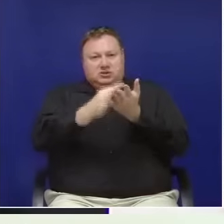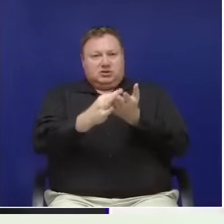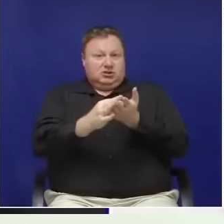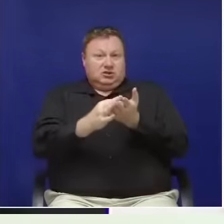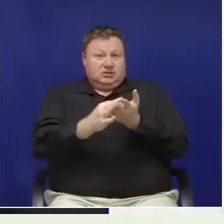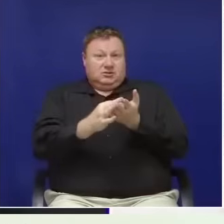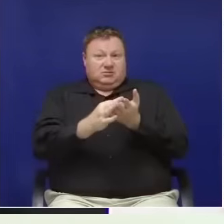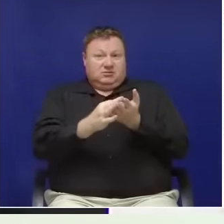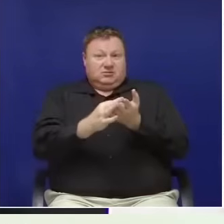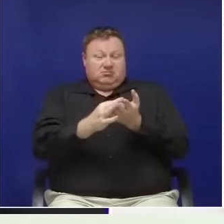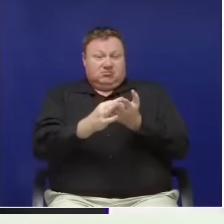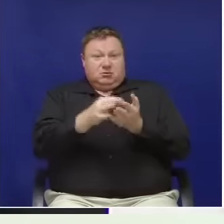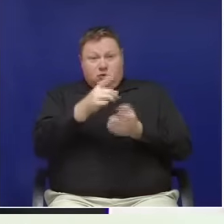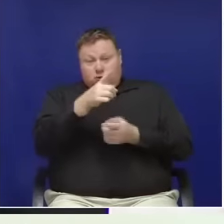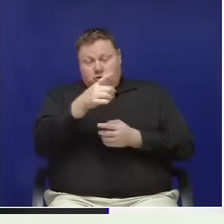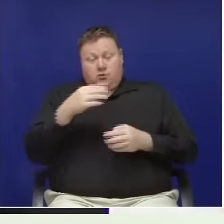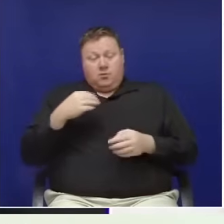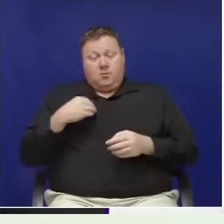Member of Parliament,